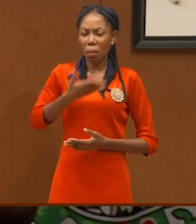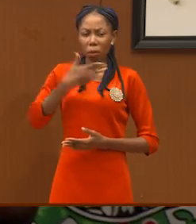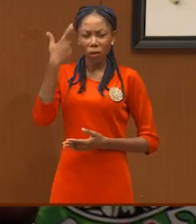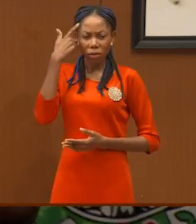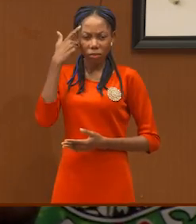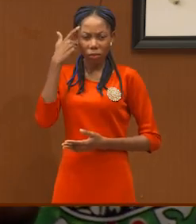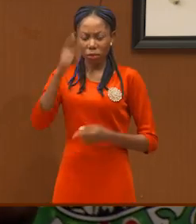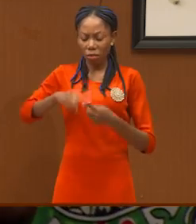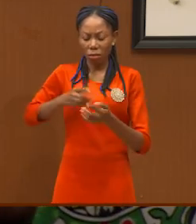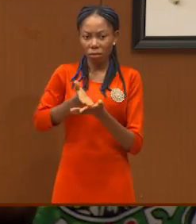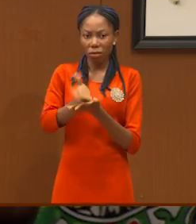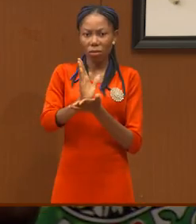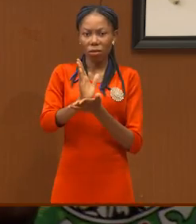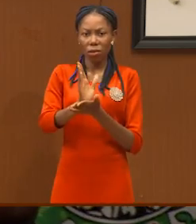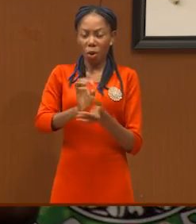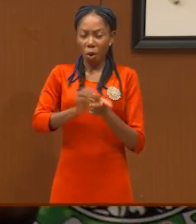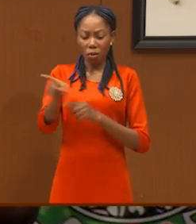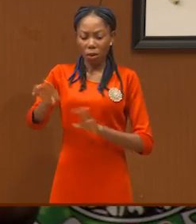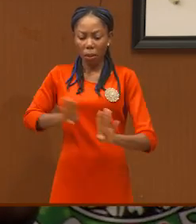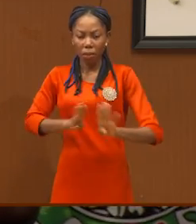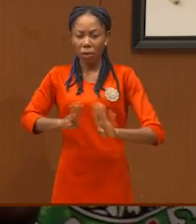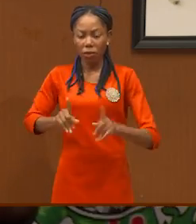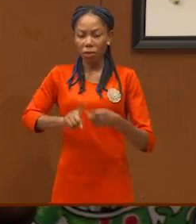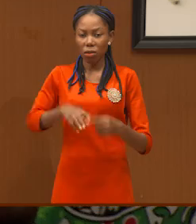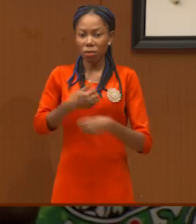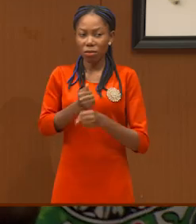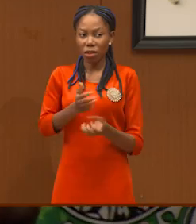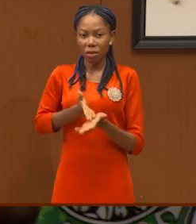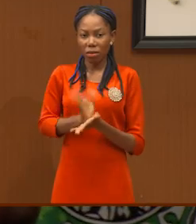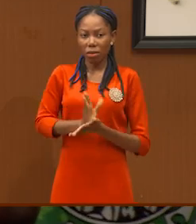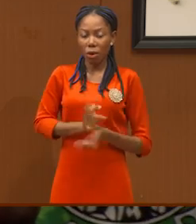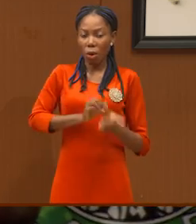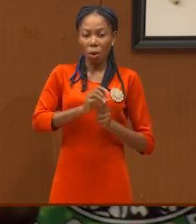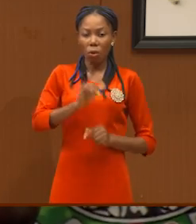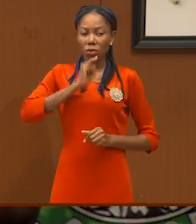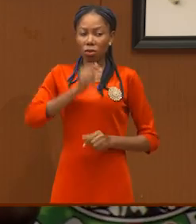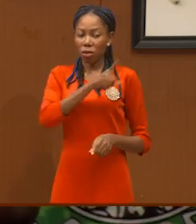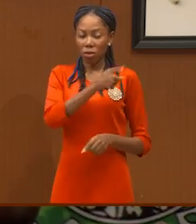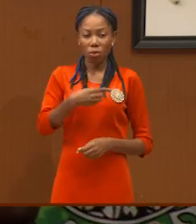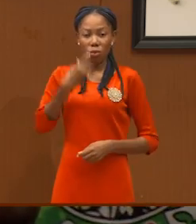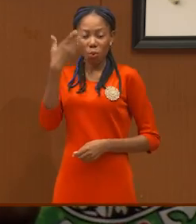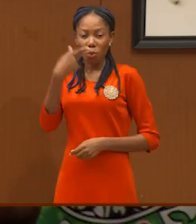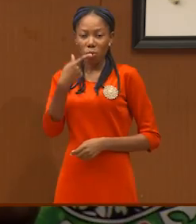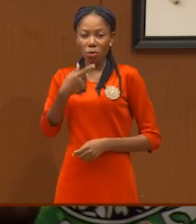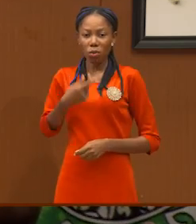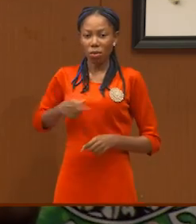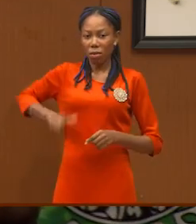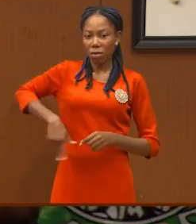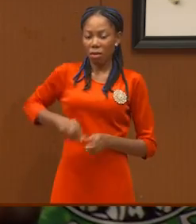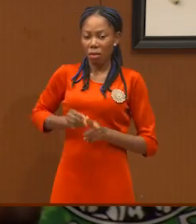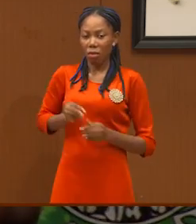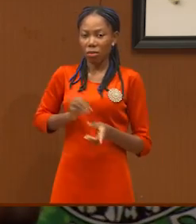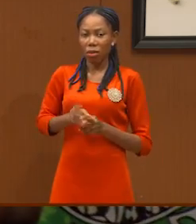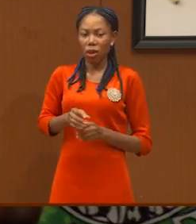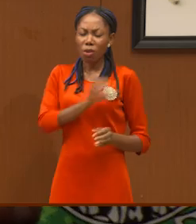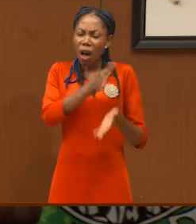brain. If you like, keep on with the attitude you're having. And we see who will be the loser. So how much do you want to start paying